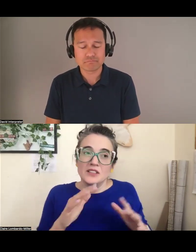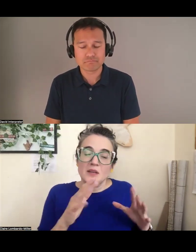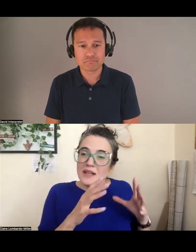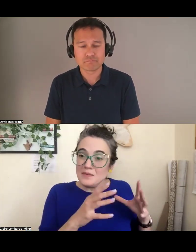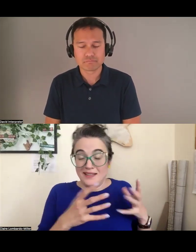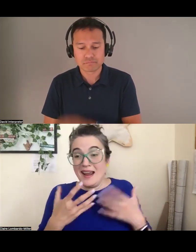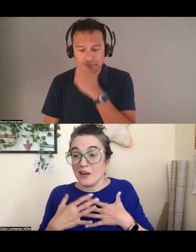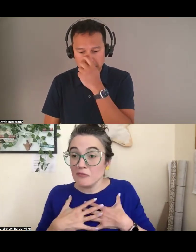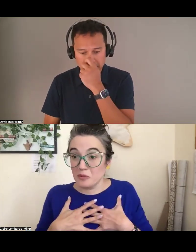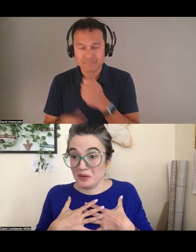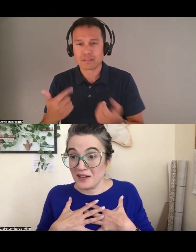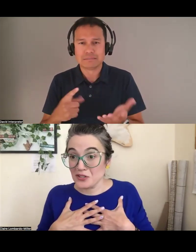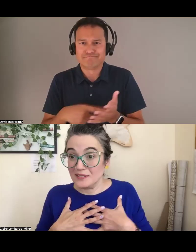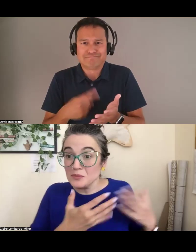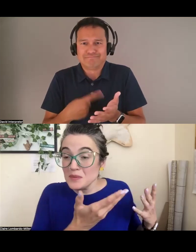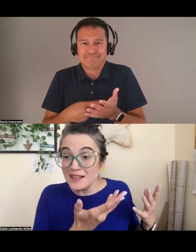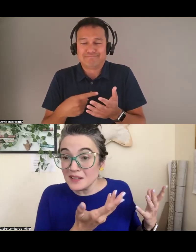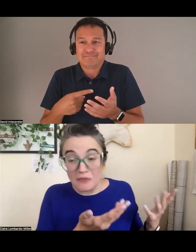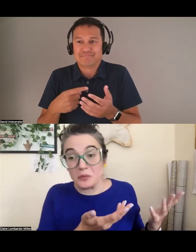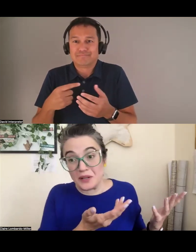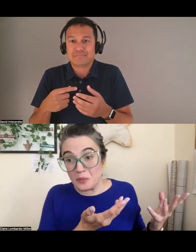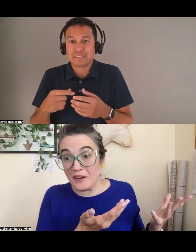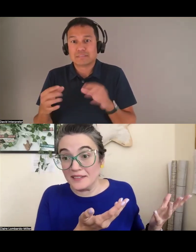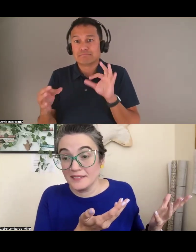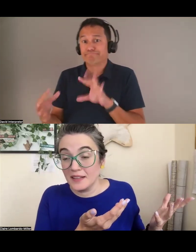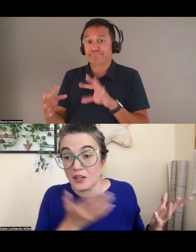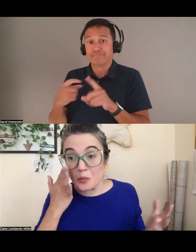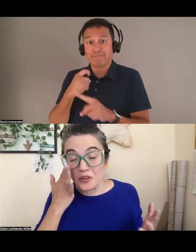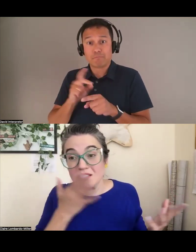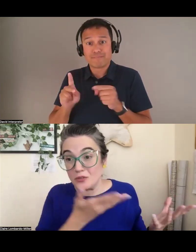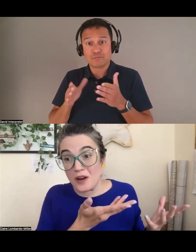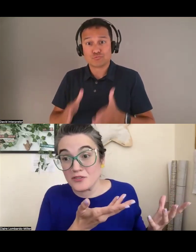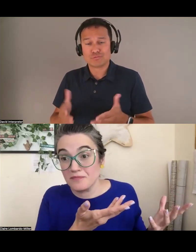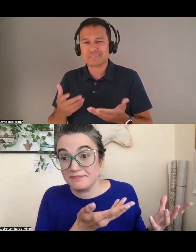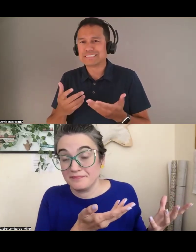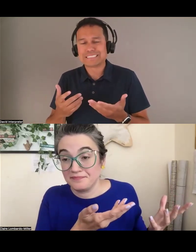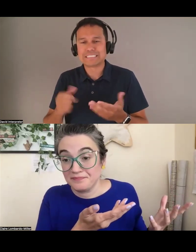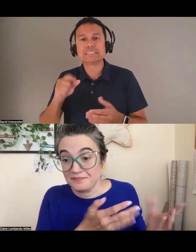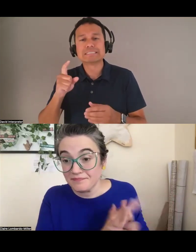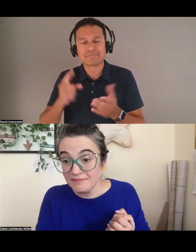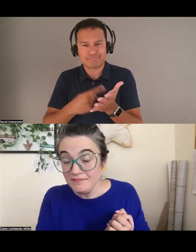That sometimes it can't come from a professional. Sometimes it has to come from another parent, another person in the trench.